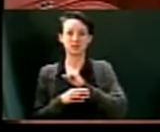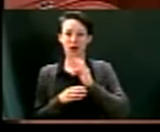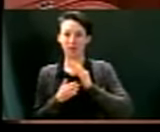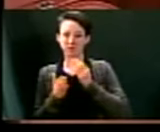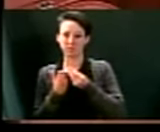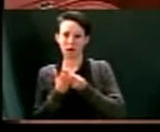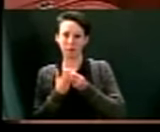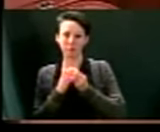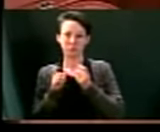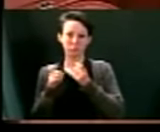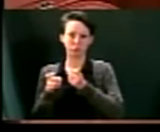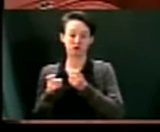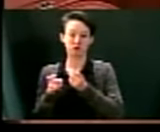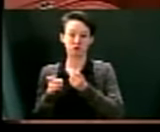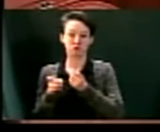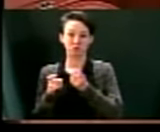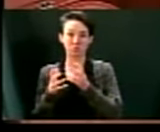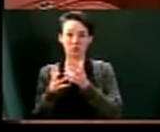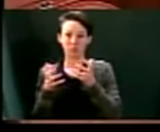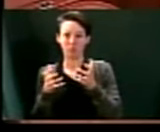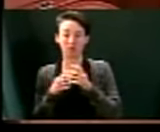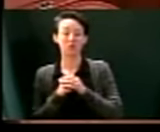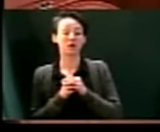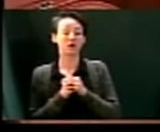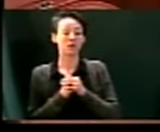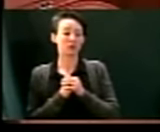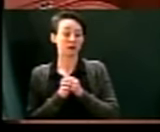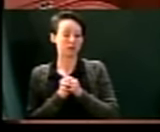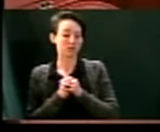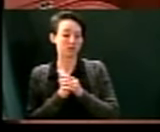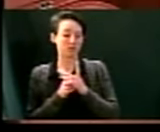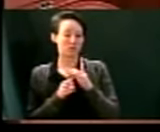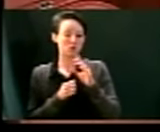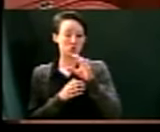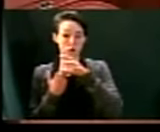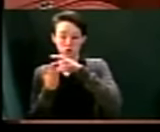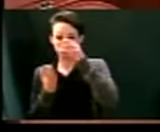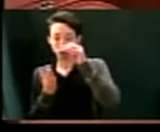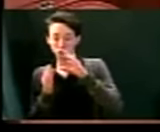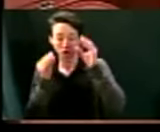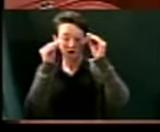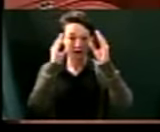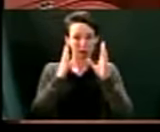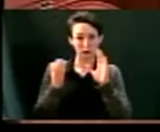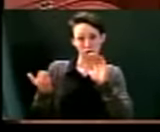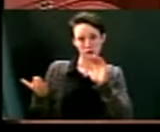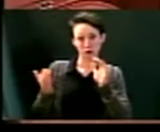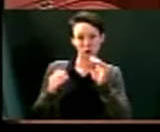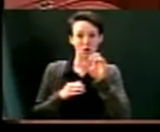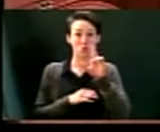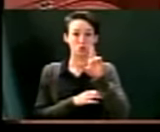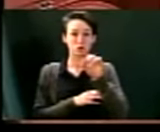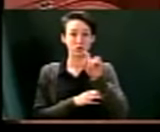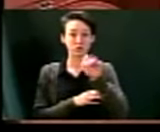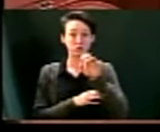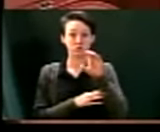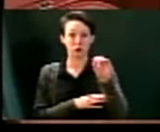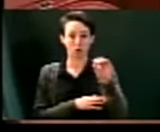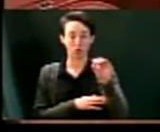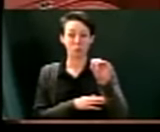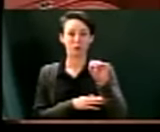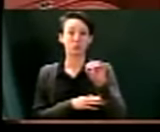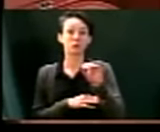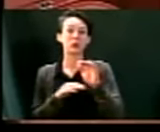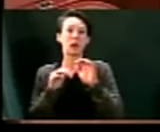at studies about student-teacher ratios and to analyze the repercussions of lower or raising